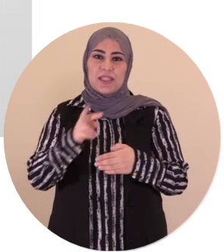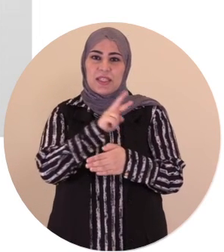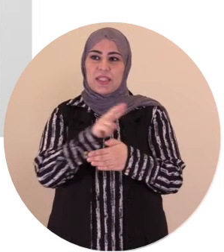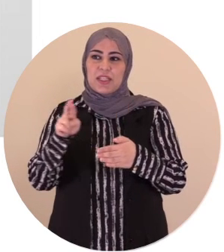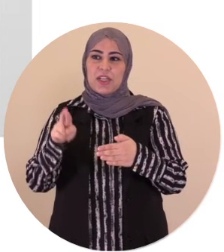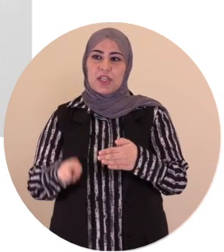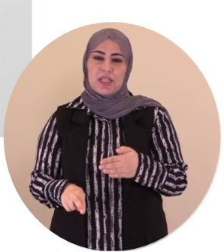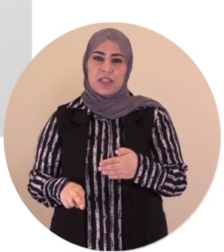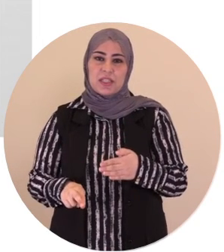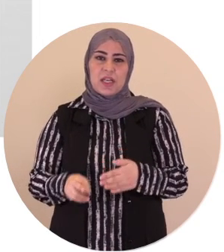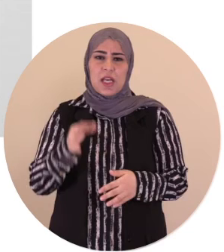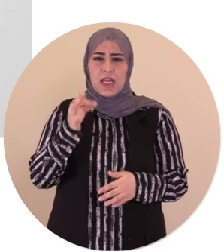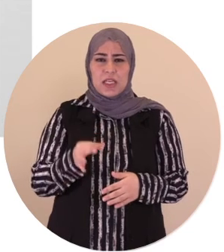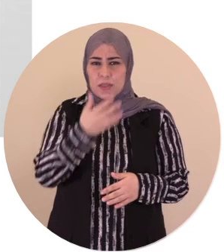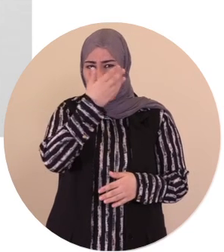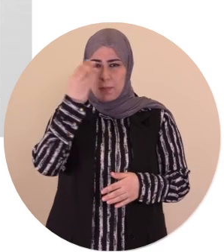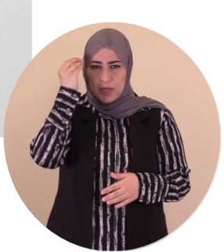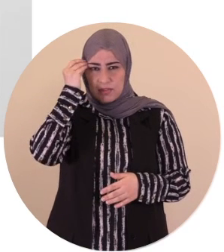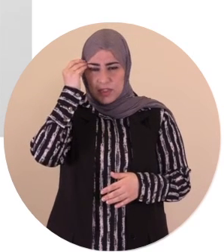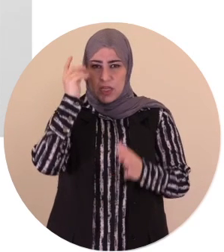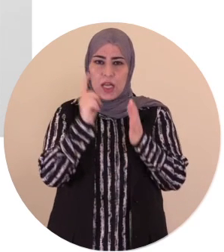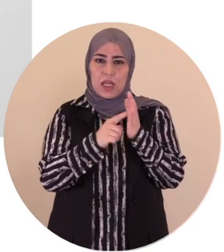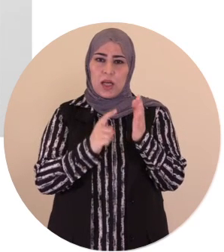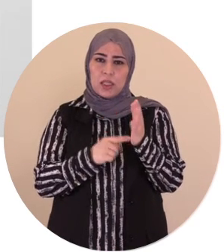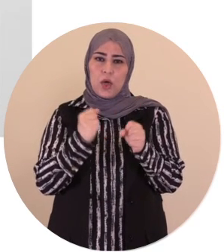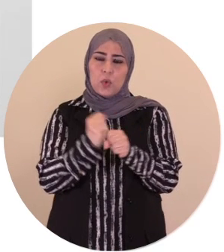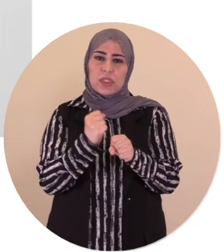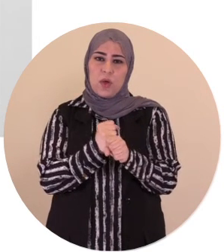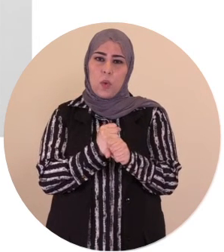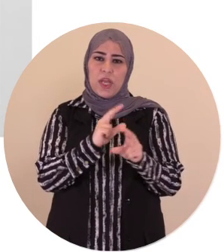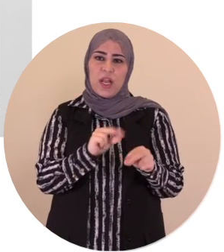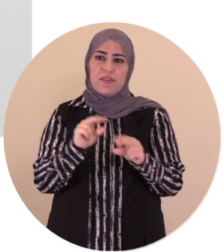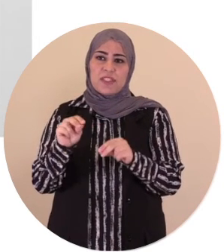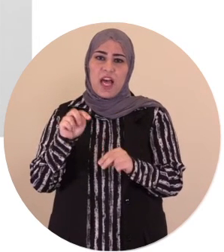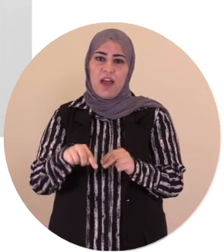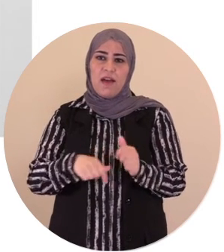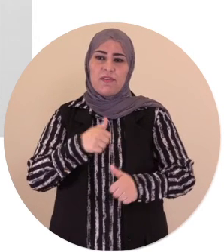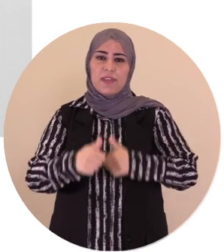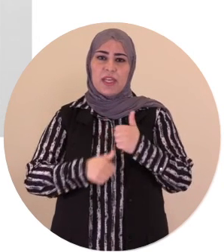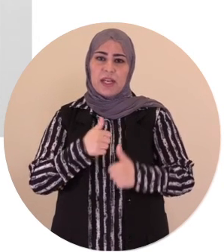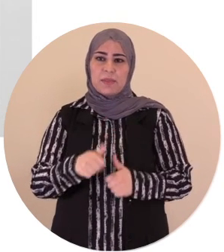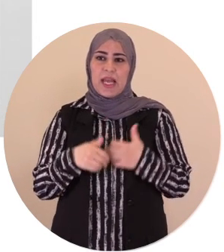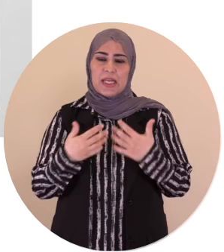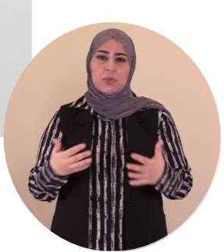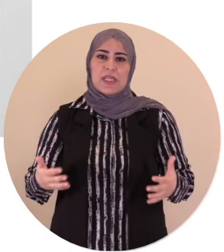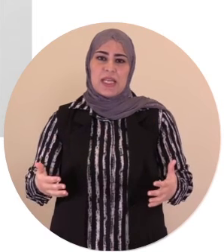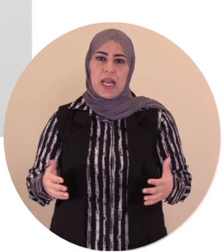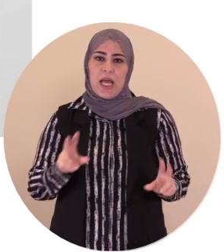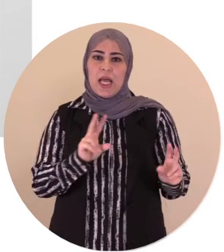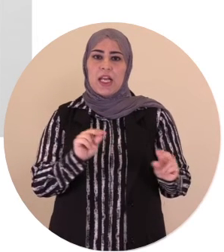such, and it will be followed by an adjective plus a noun, and then that, and then after that,